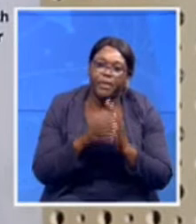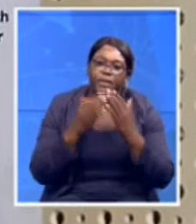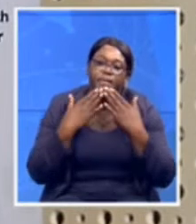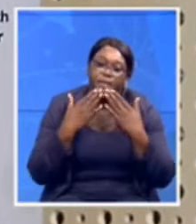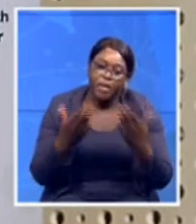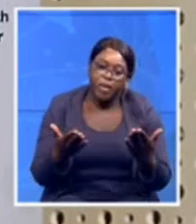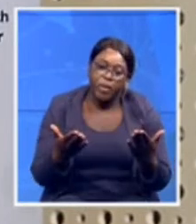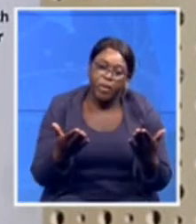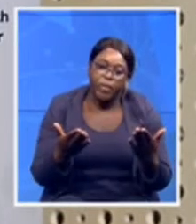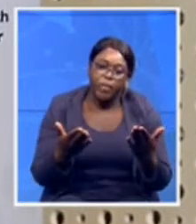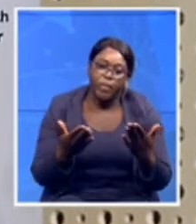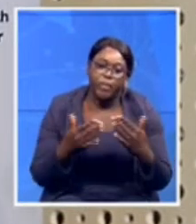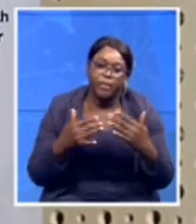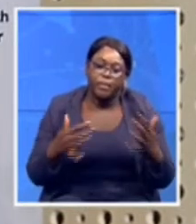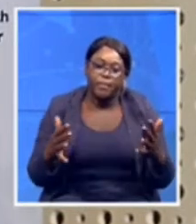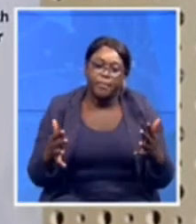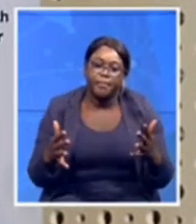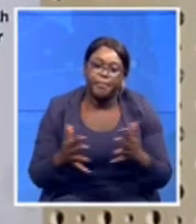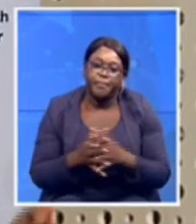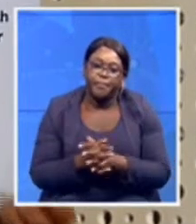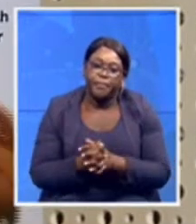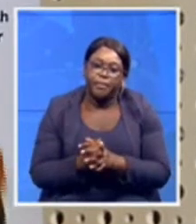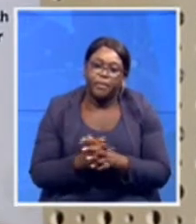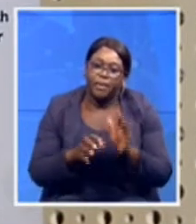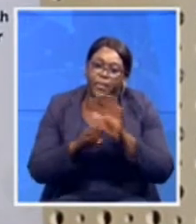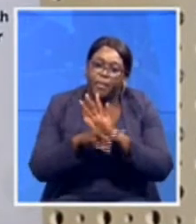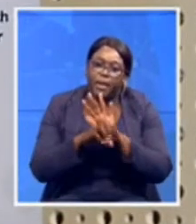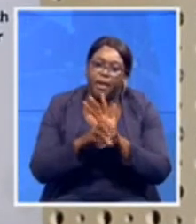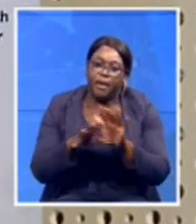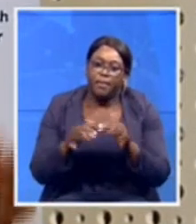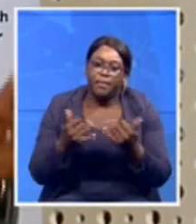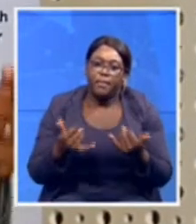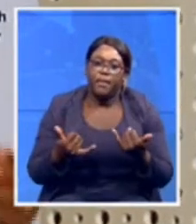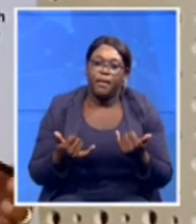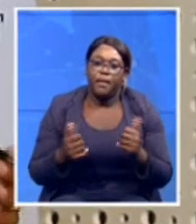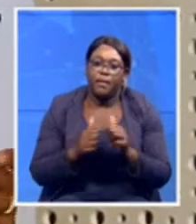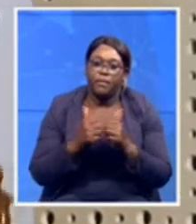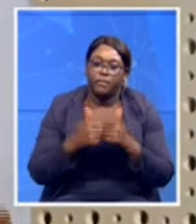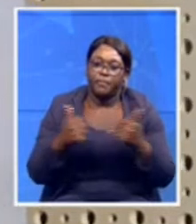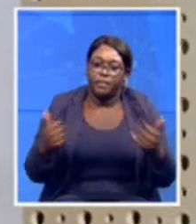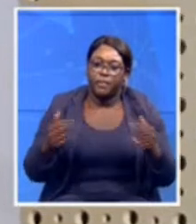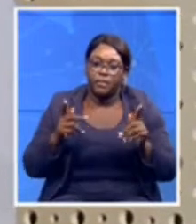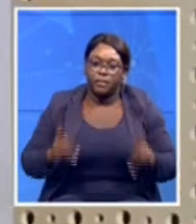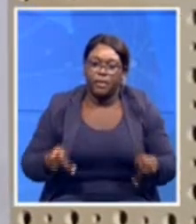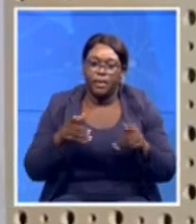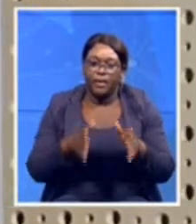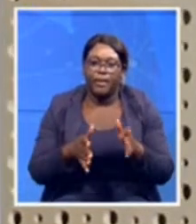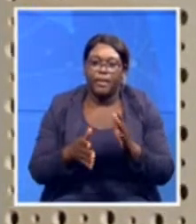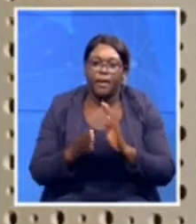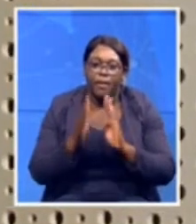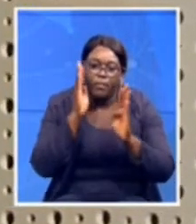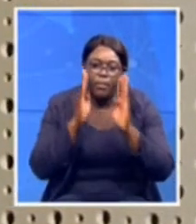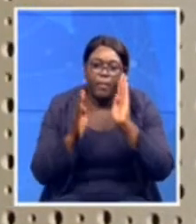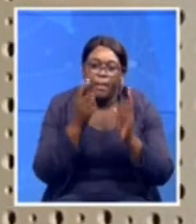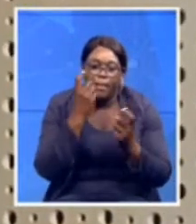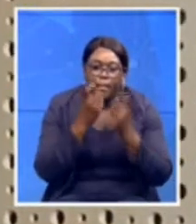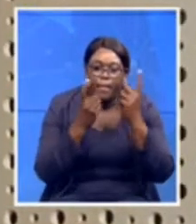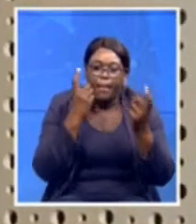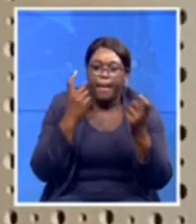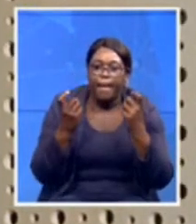with the ones that are physical here, and then we can go online. My colleagues, I think, will coordinate the online ones.